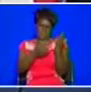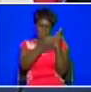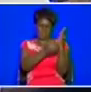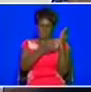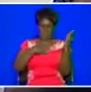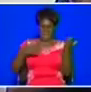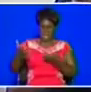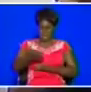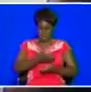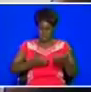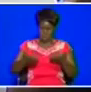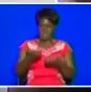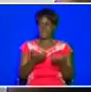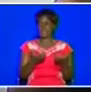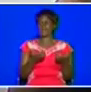the economy,